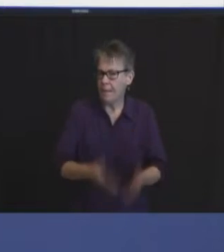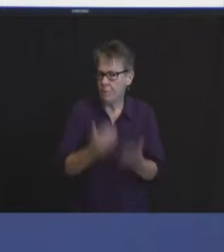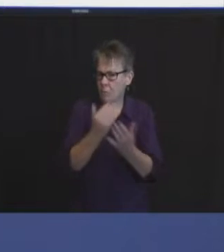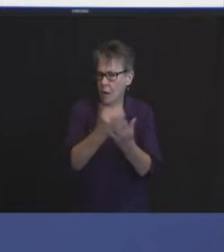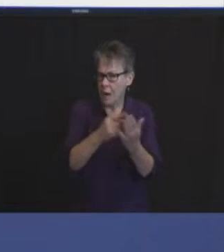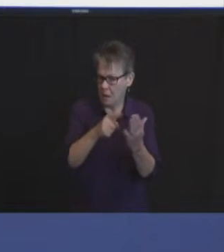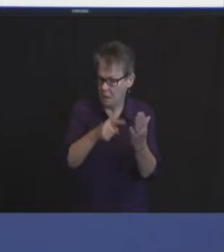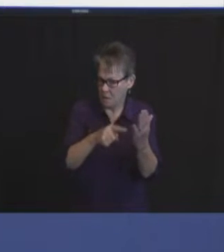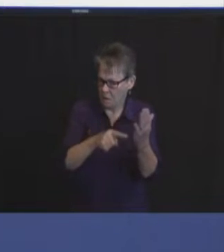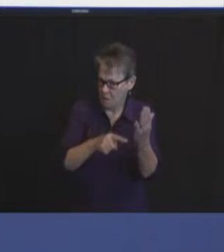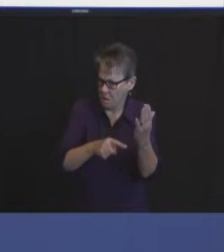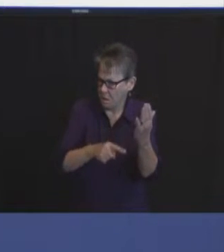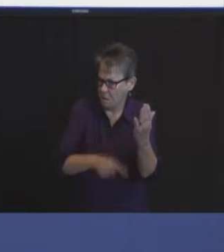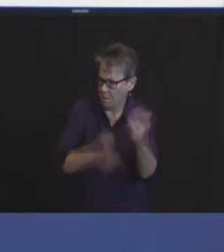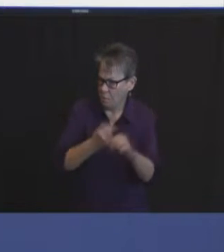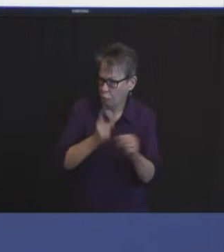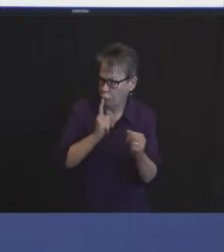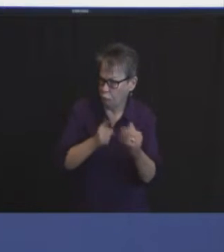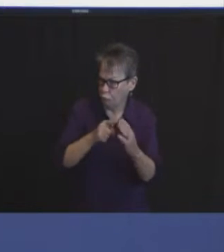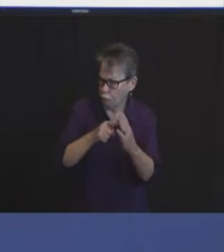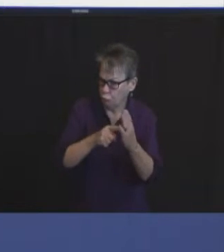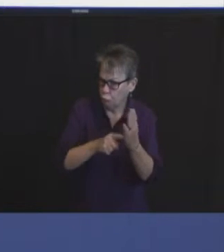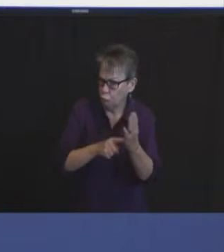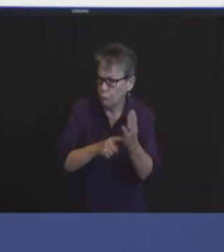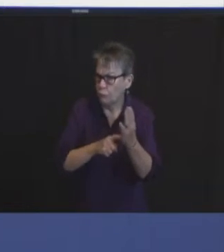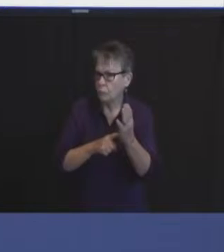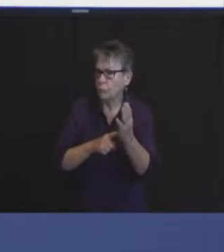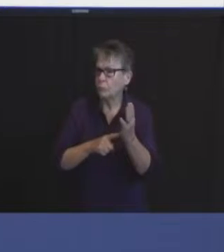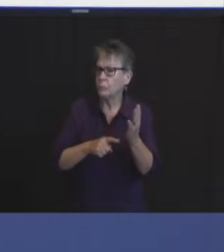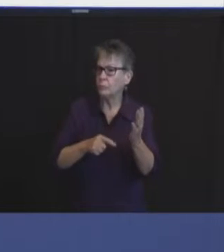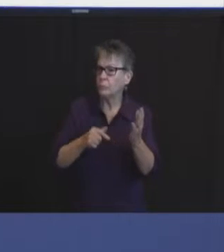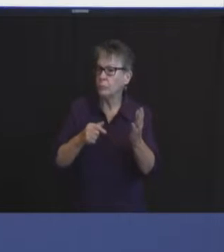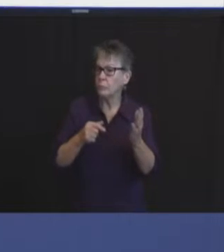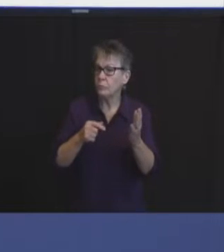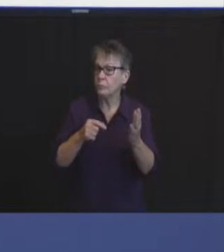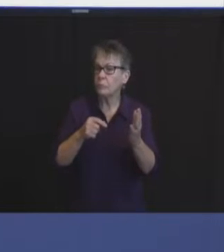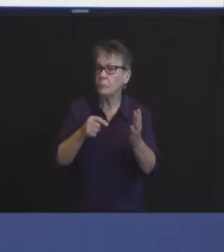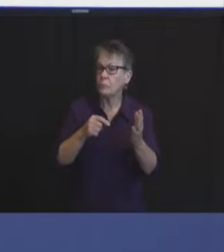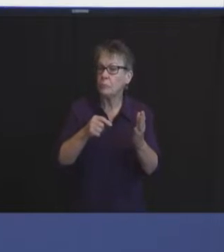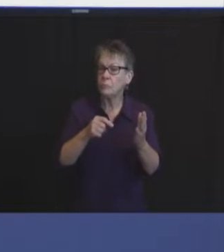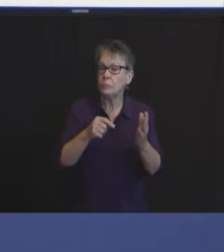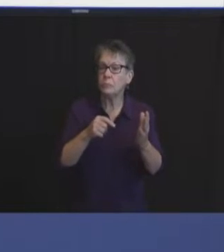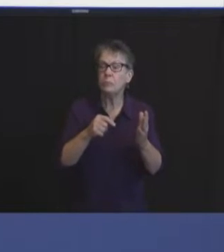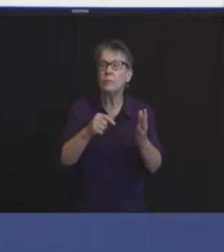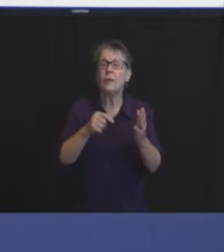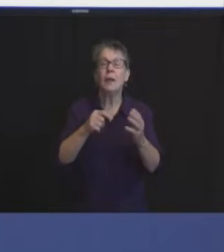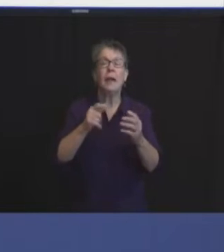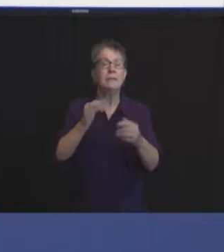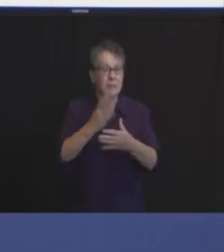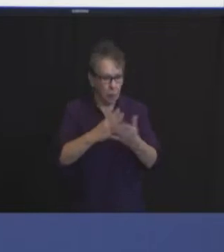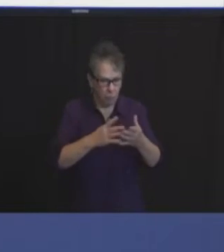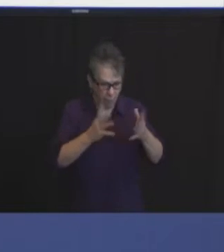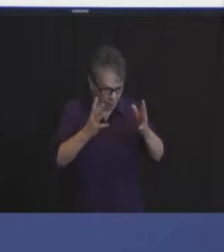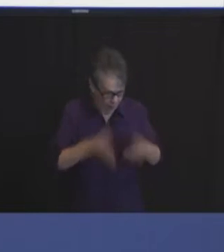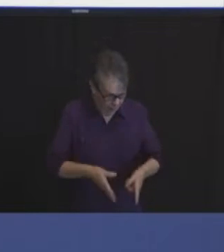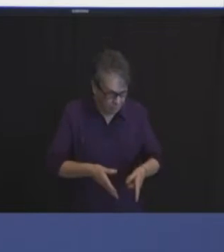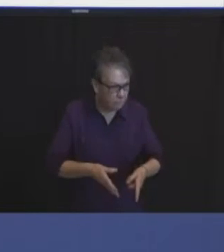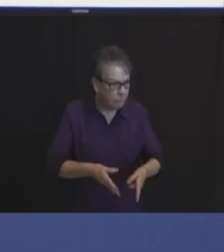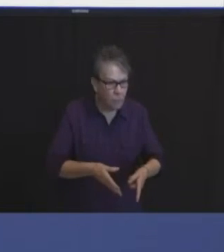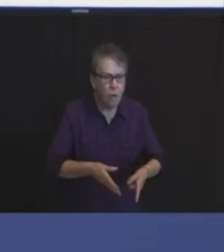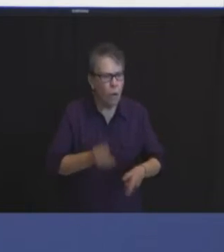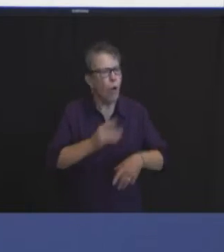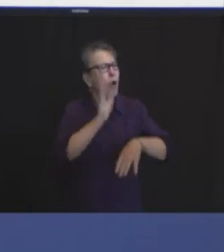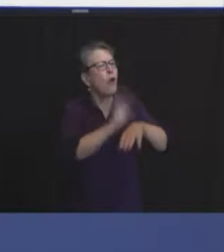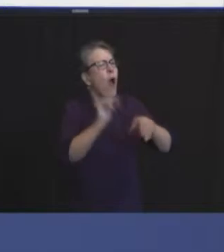advised all of the sites to call people back in to get doses if they show up and they're not within the appropriate